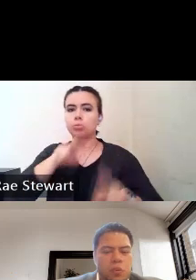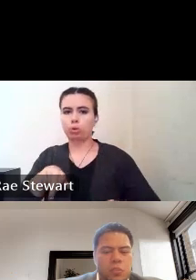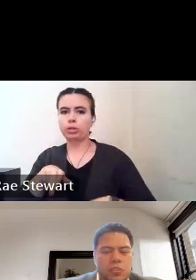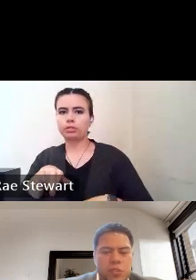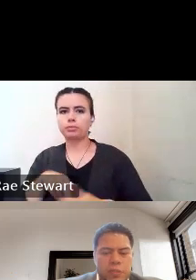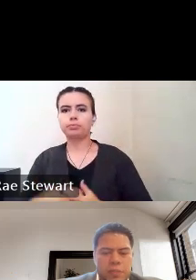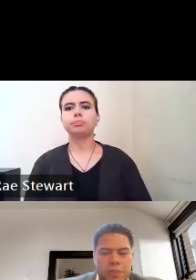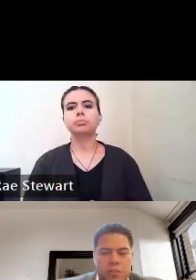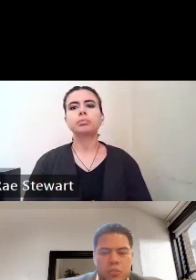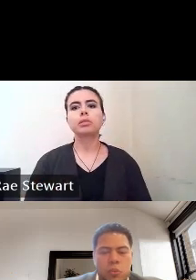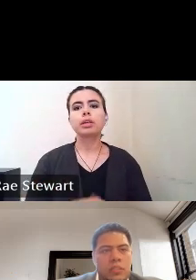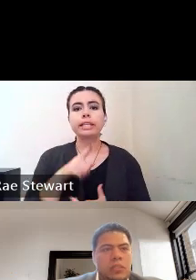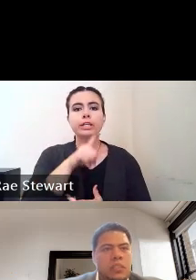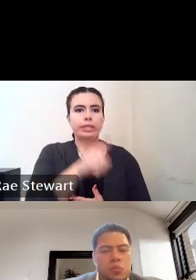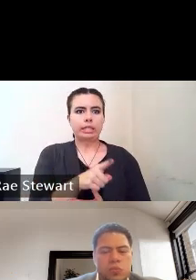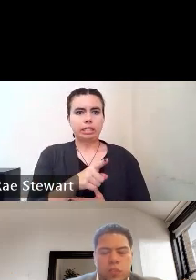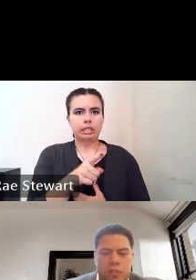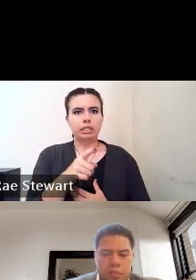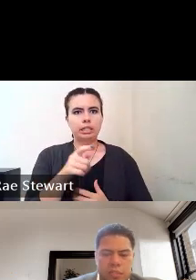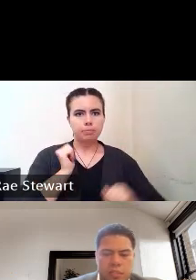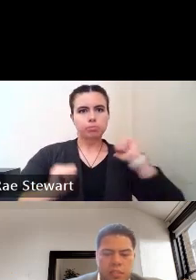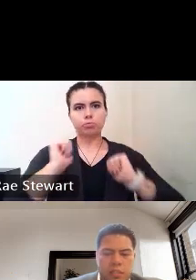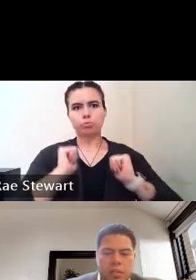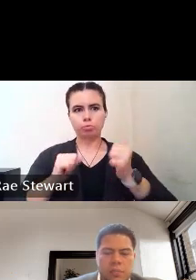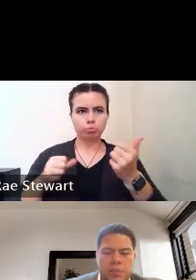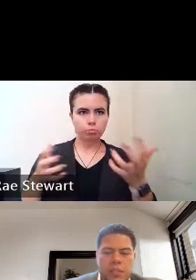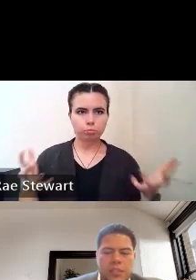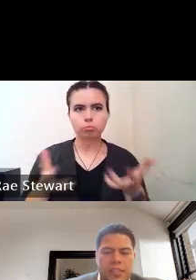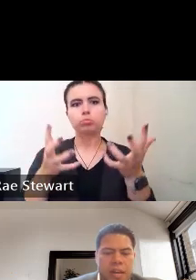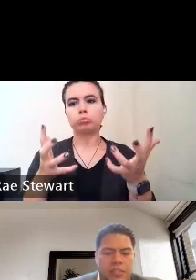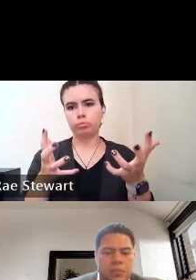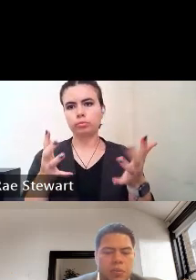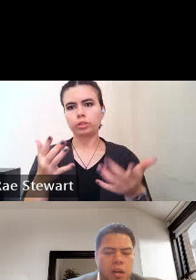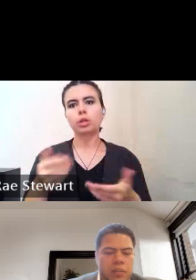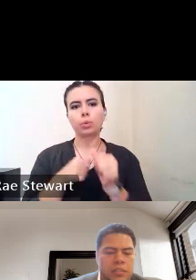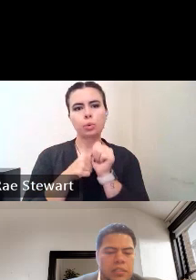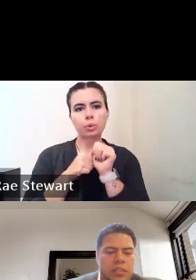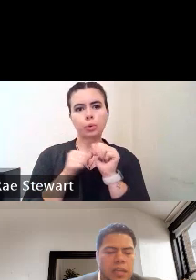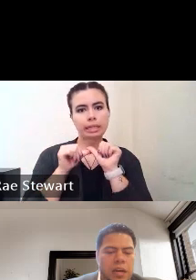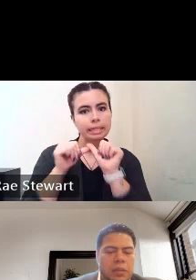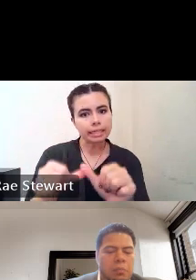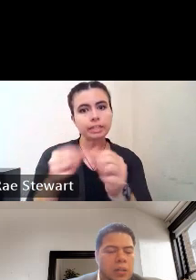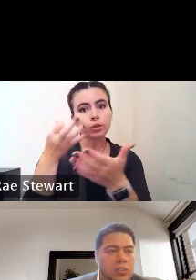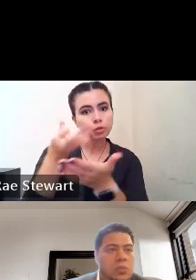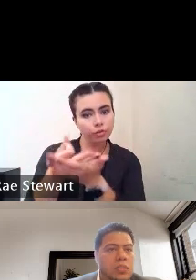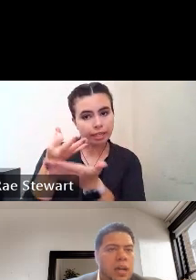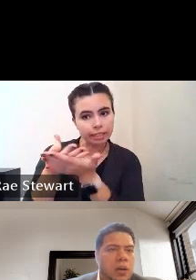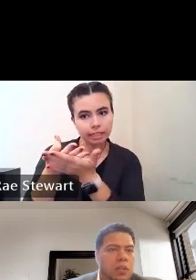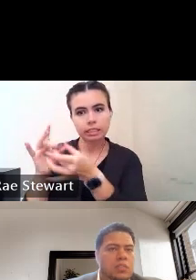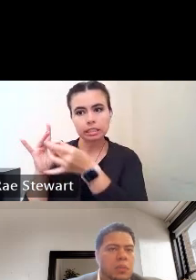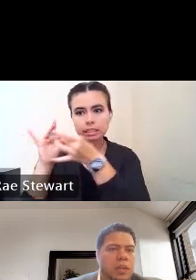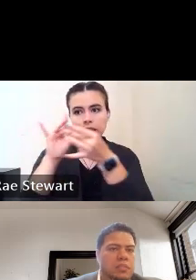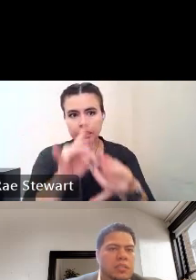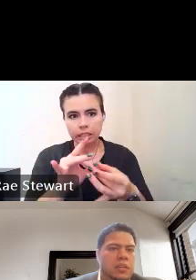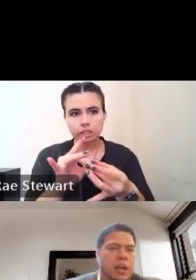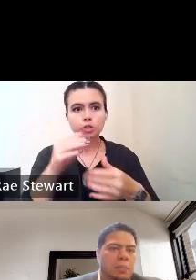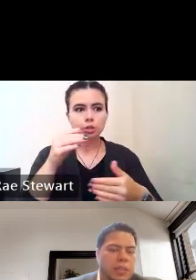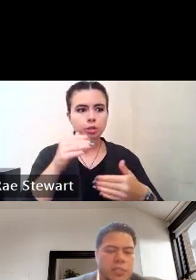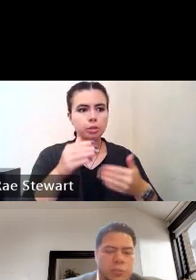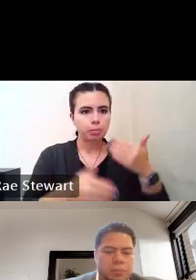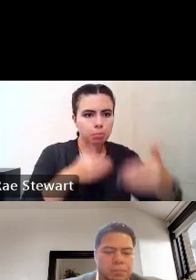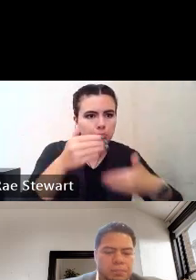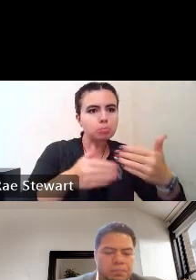very performance-driven. So continued funding is tied to progress on the milestones and outcomes that we have set in